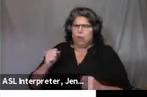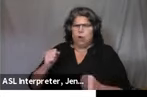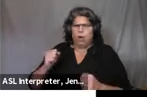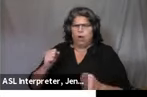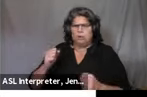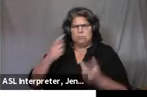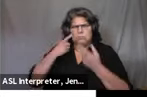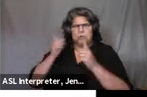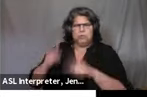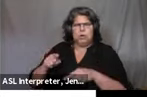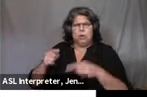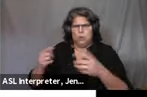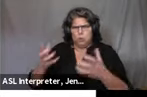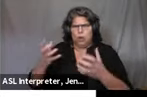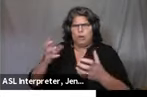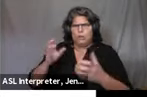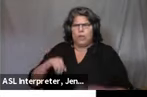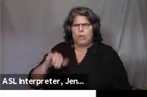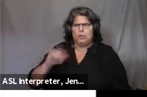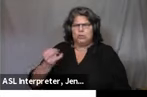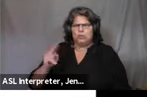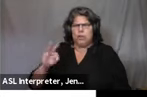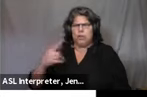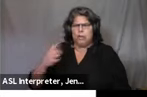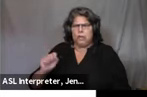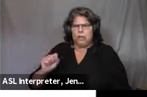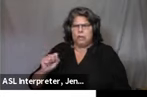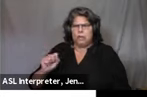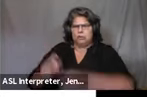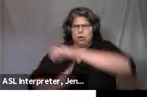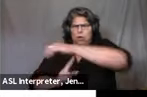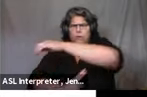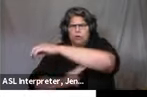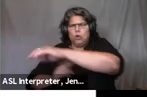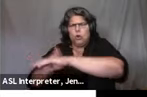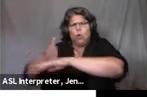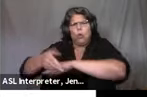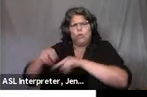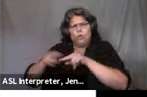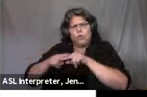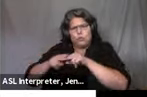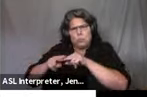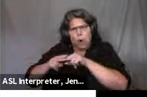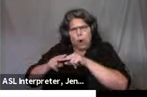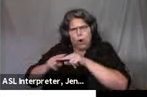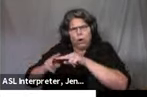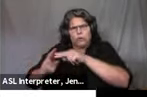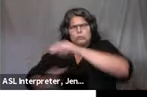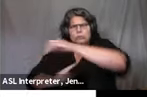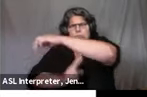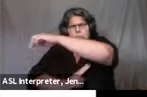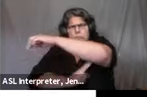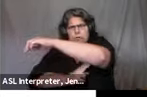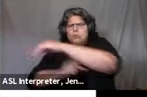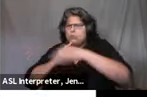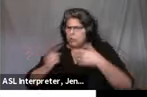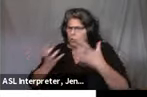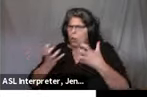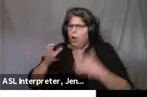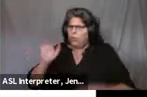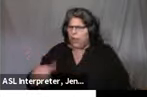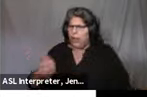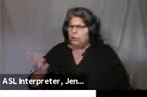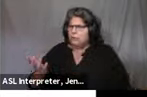Jennings overcrossing of the tracks, the SMART tracks, was very much in their interest.